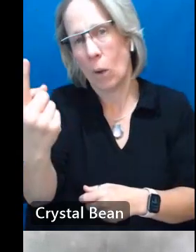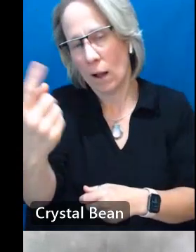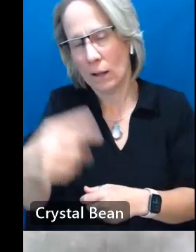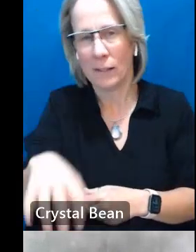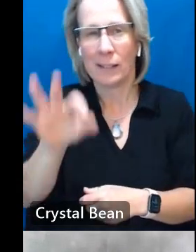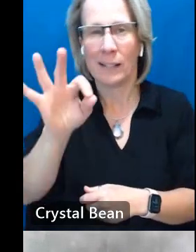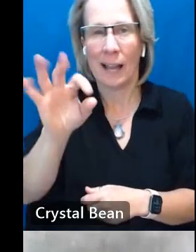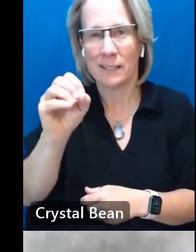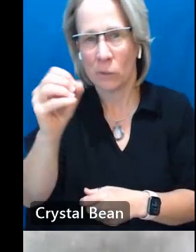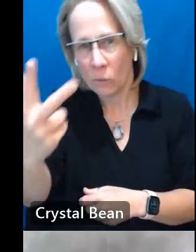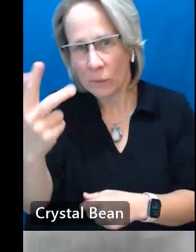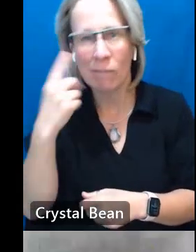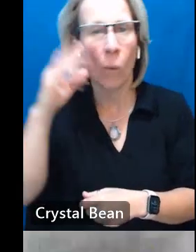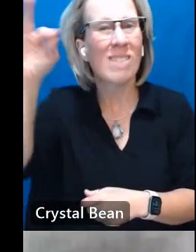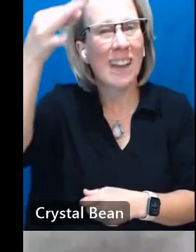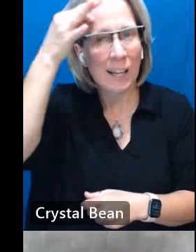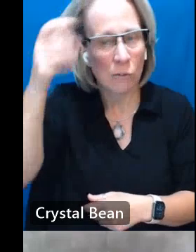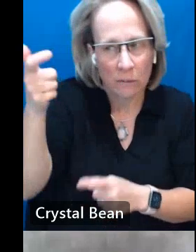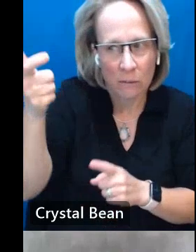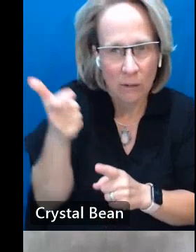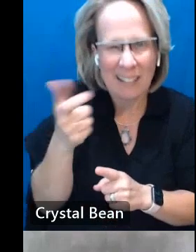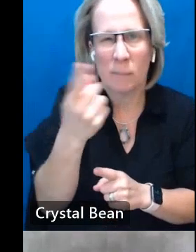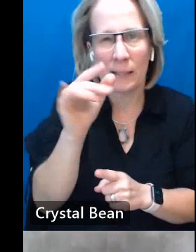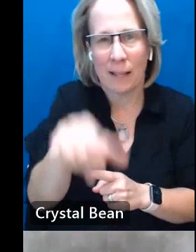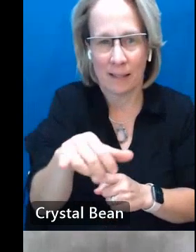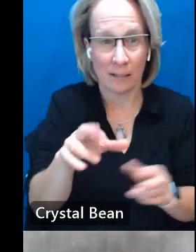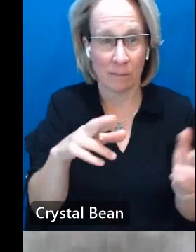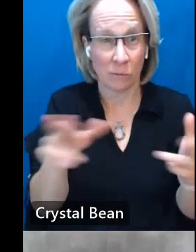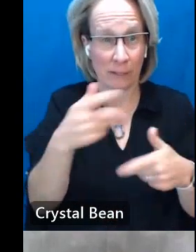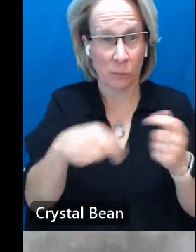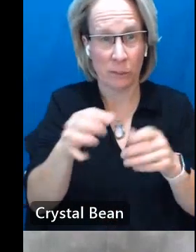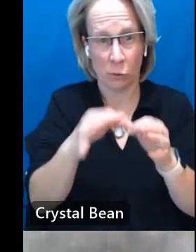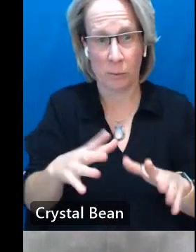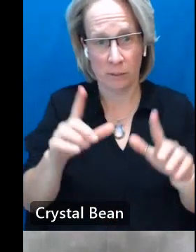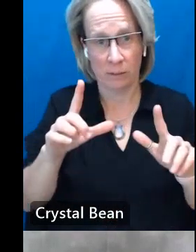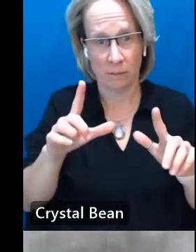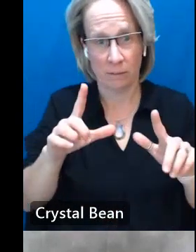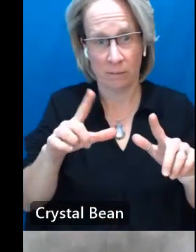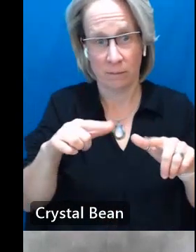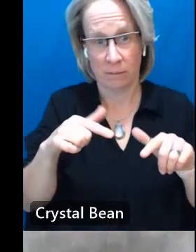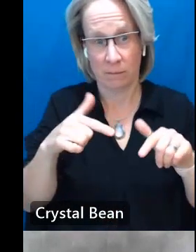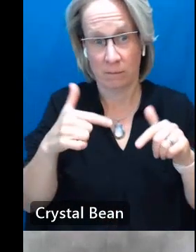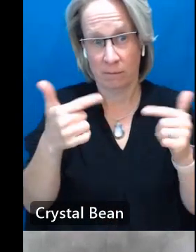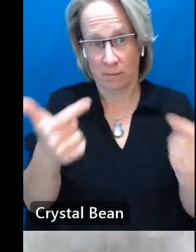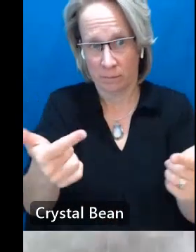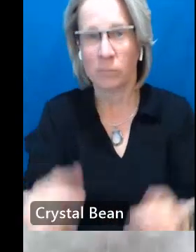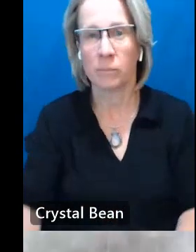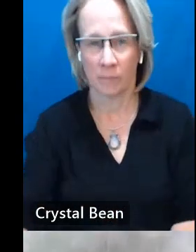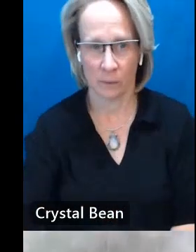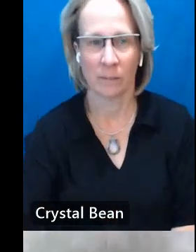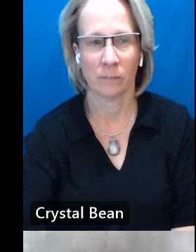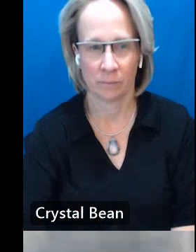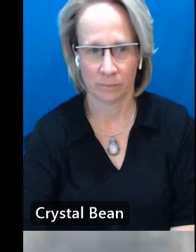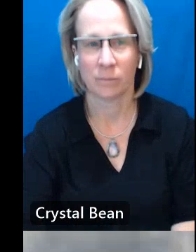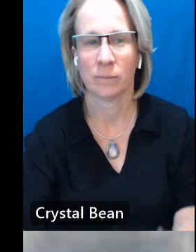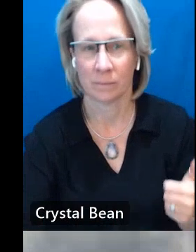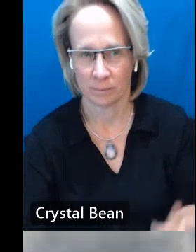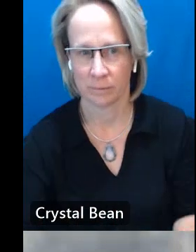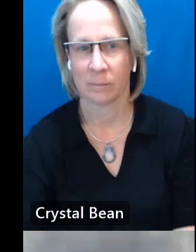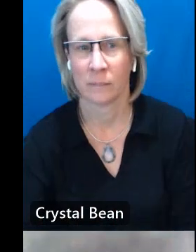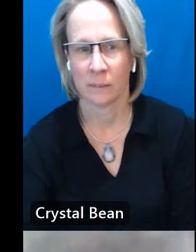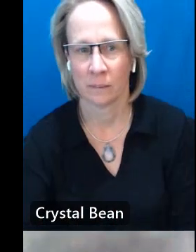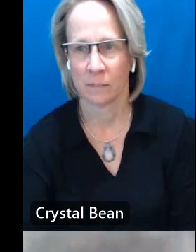451903 for federal grants, something like that. Okay, and so then the important to note here, the second bullet, something that I think